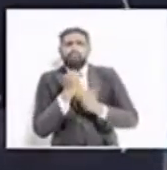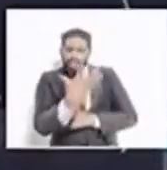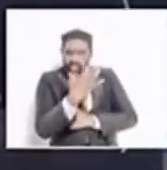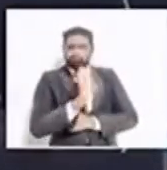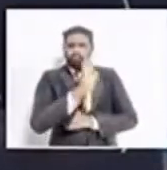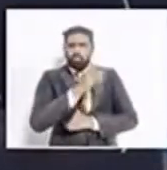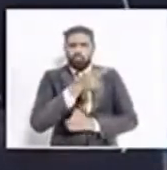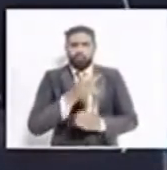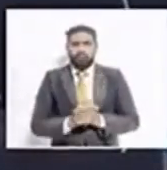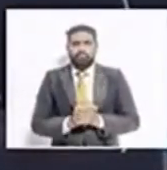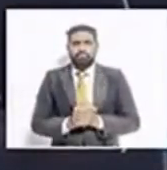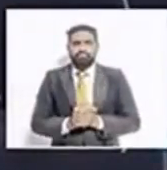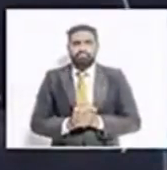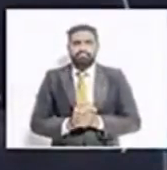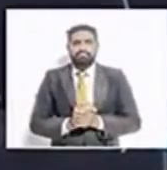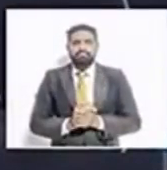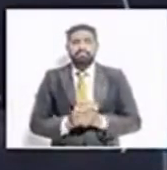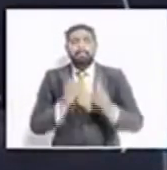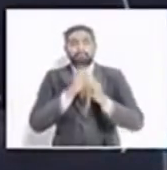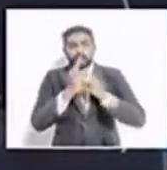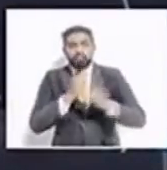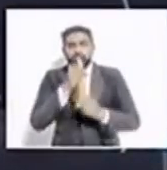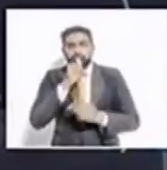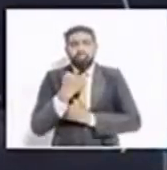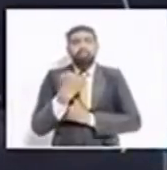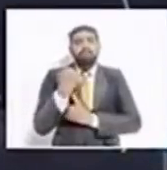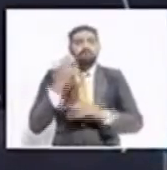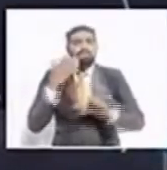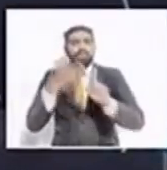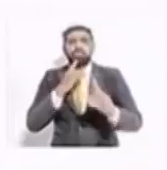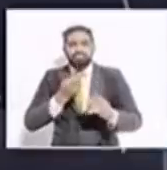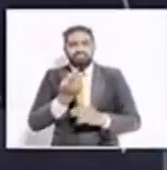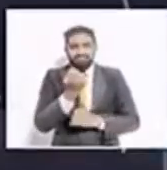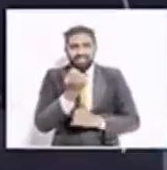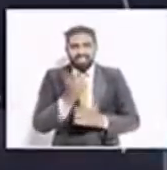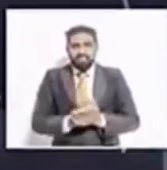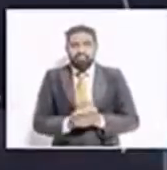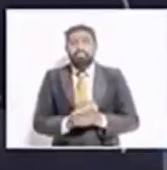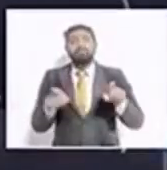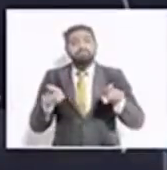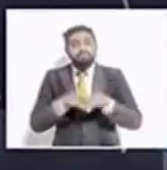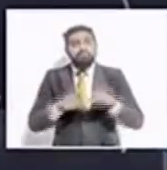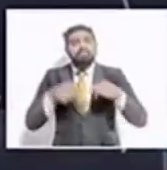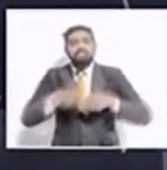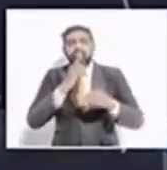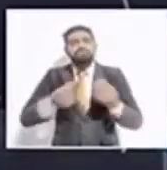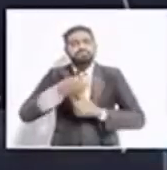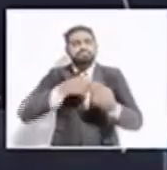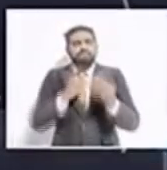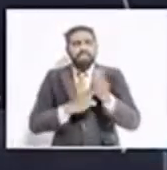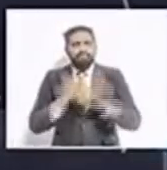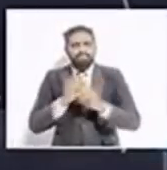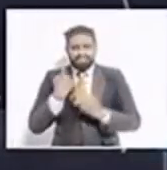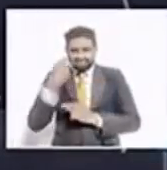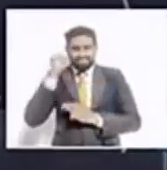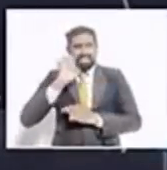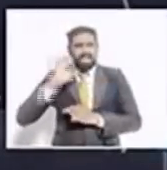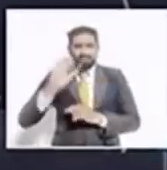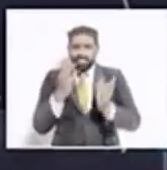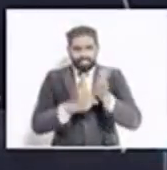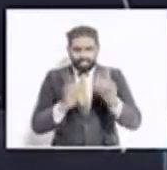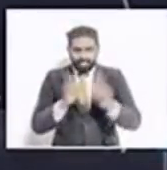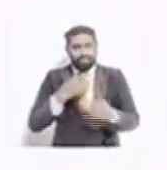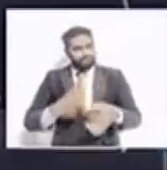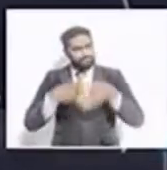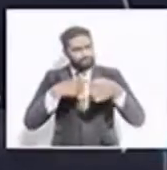Parliament has authority over finances. We looked into the whereabouts of the finance minister yesterday. He came in the afternoon. There's no point in him coming